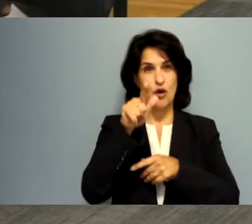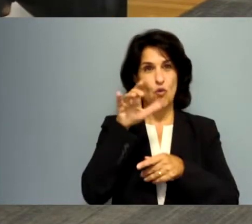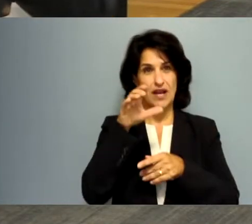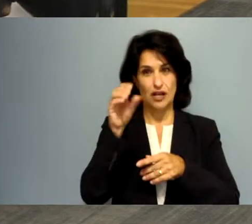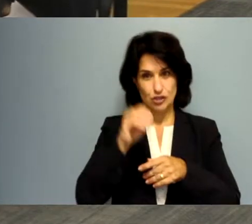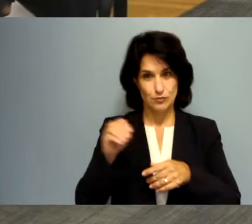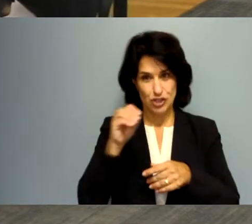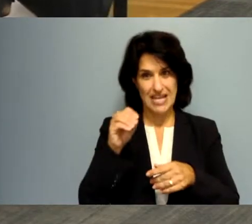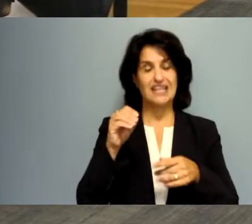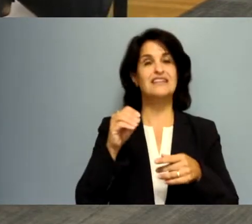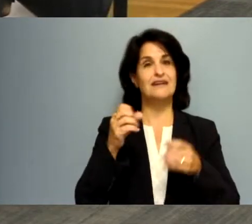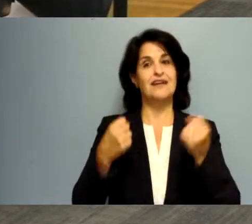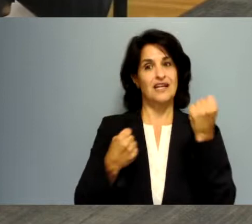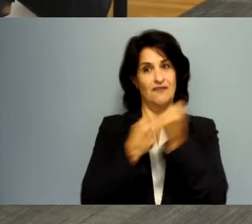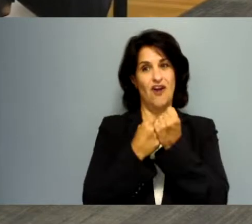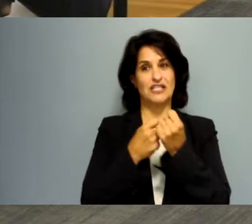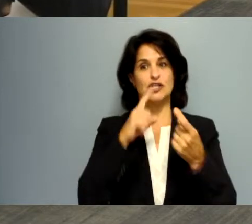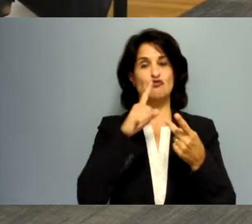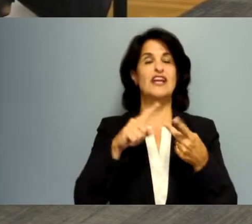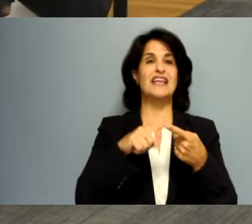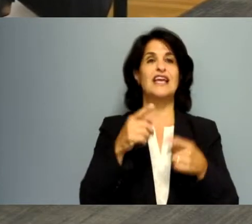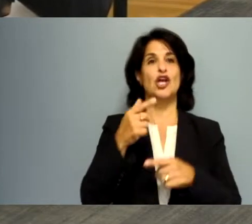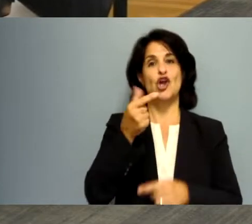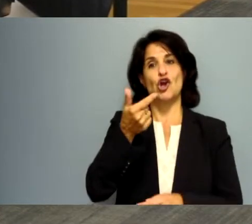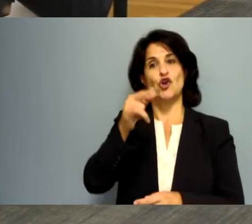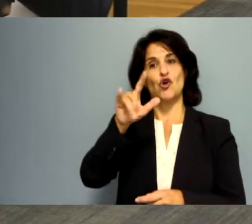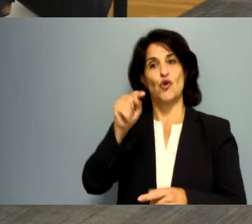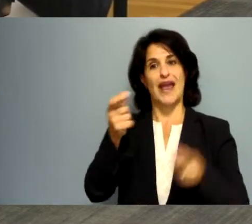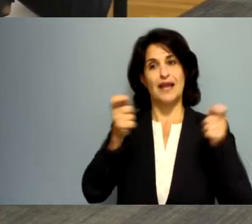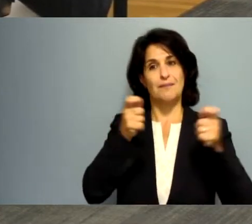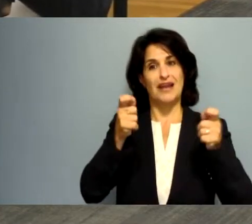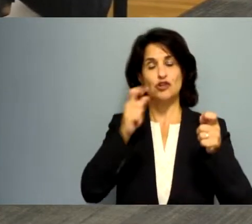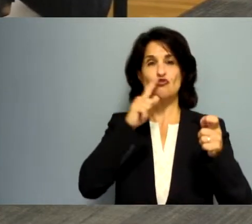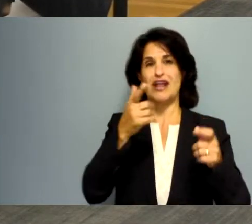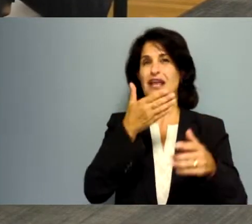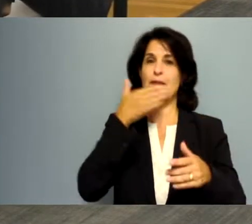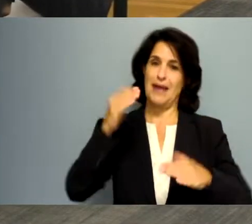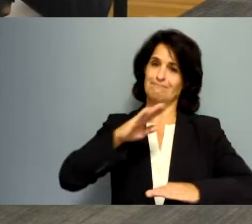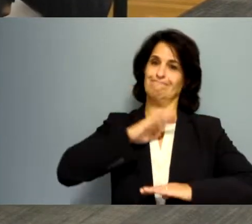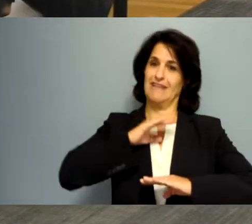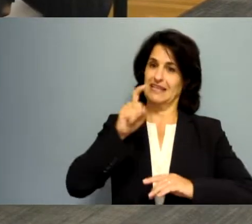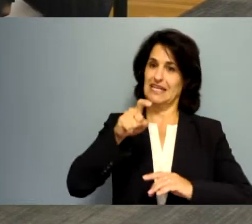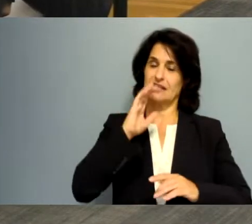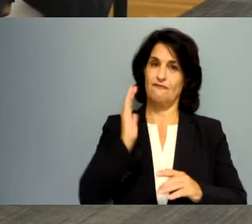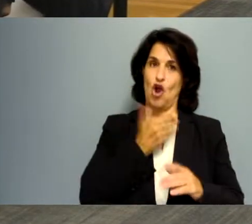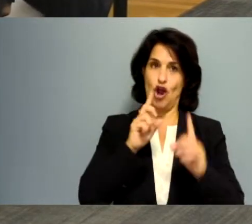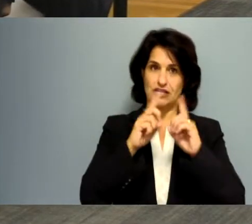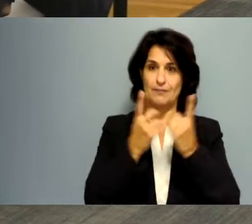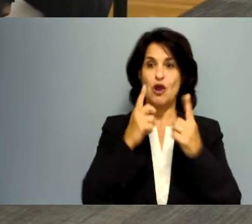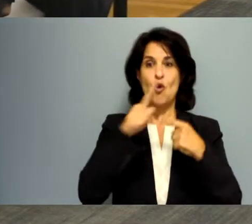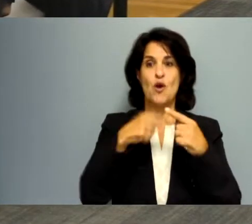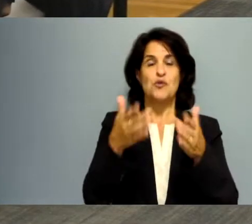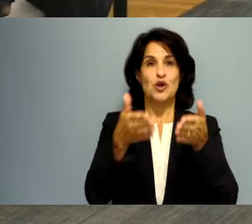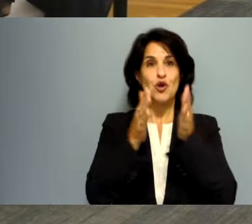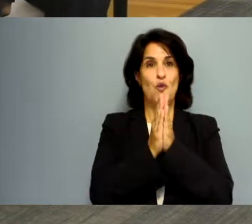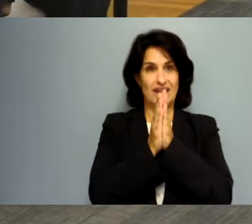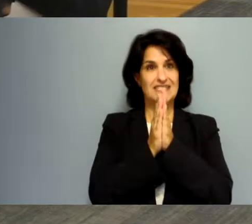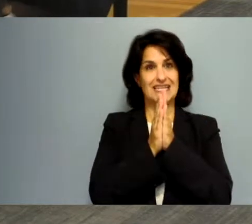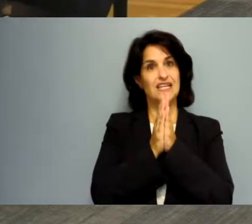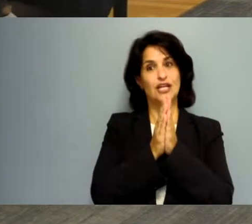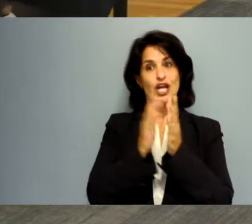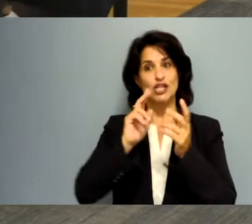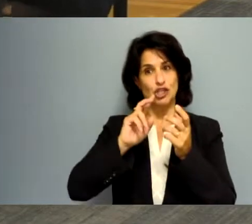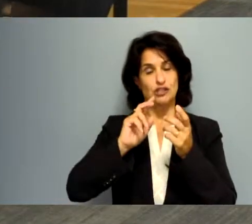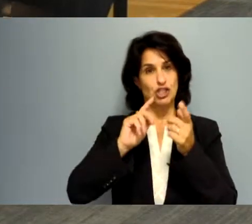Grant Manager. To better meet the needs of our department, WED is requesting the approval of a change from the Youth Program